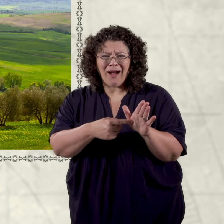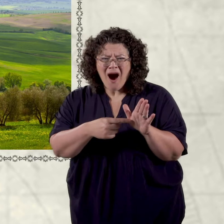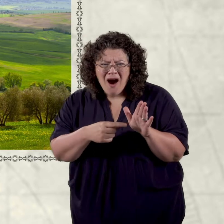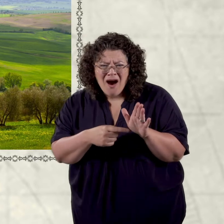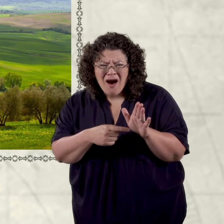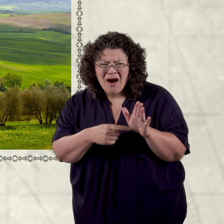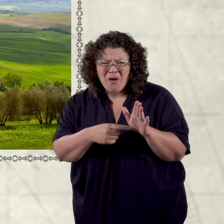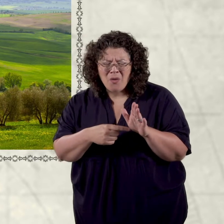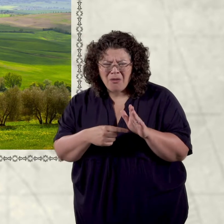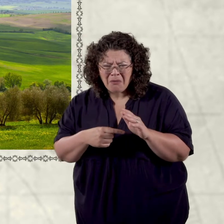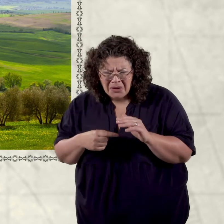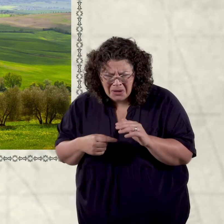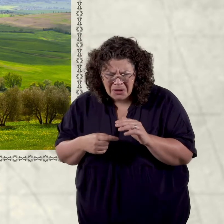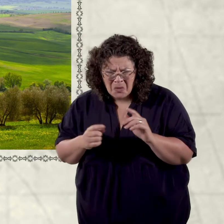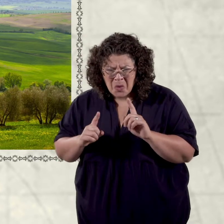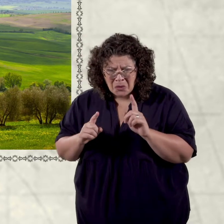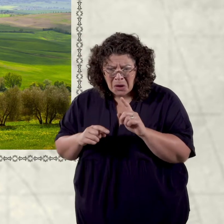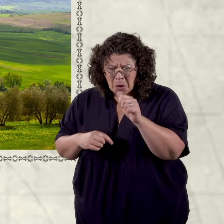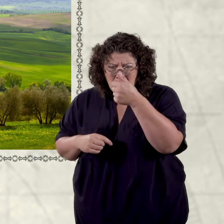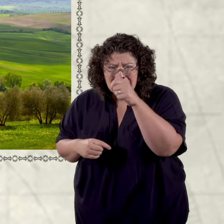Pardon? Good luck.